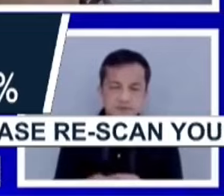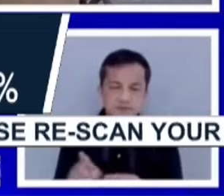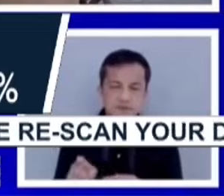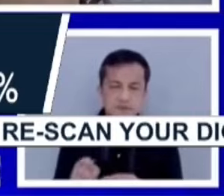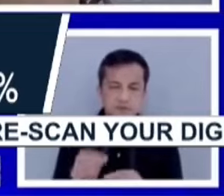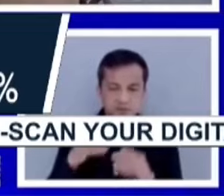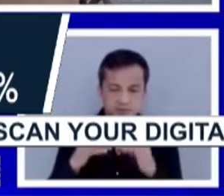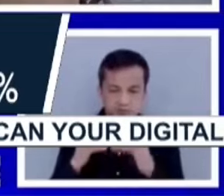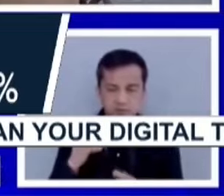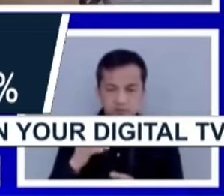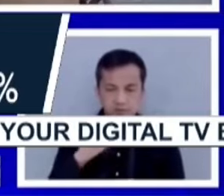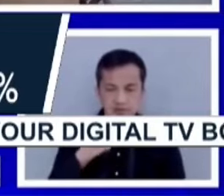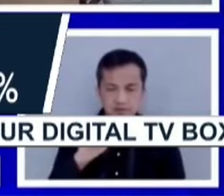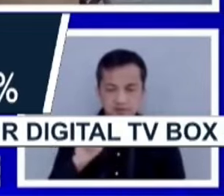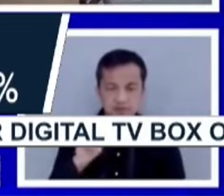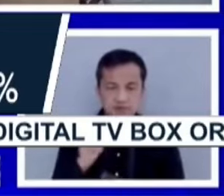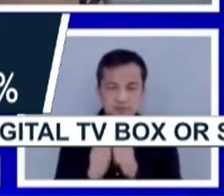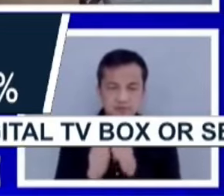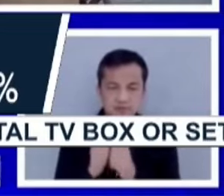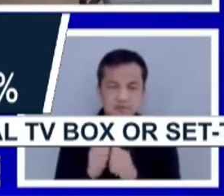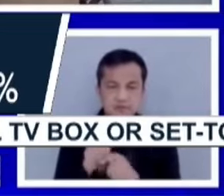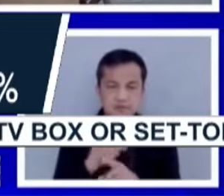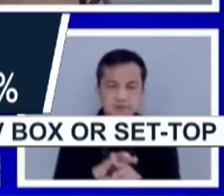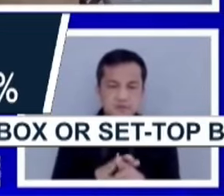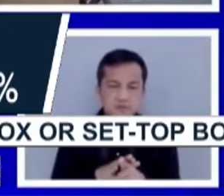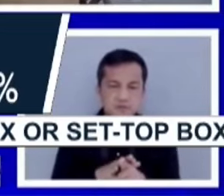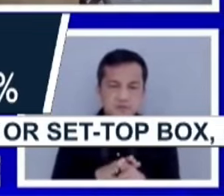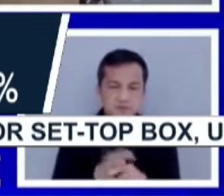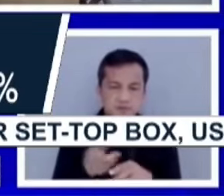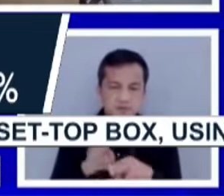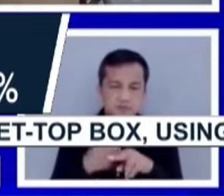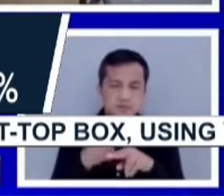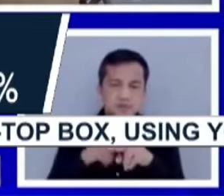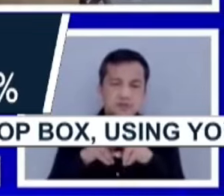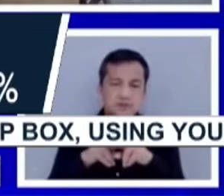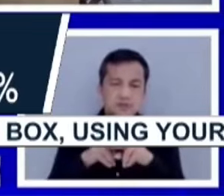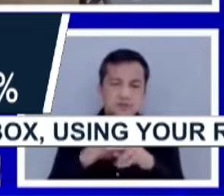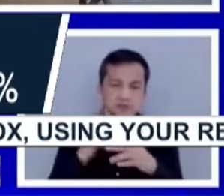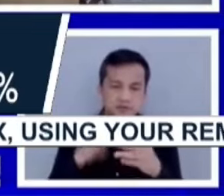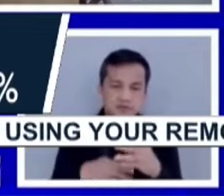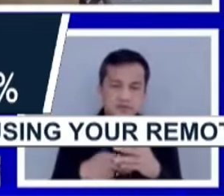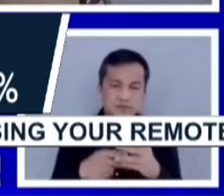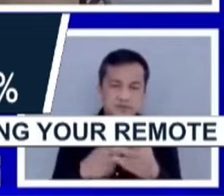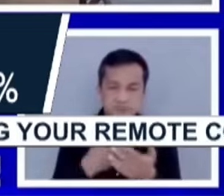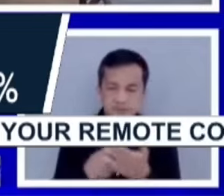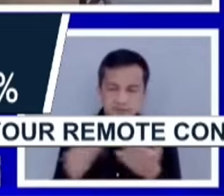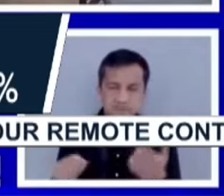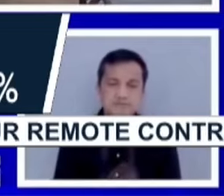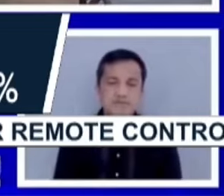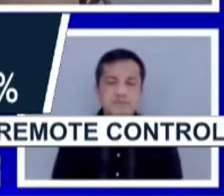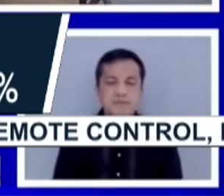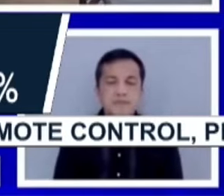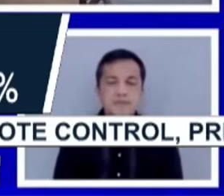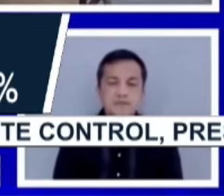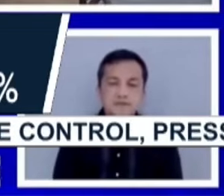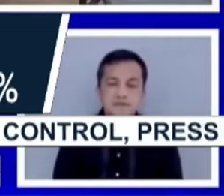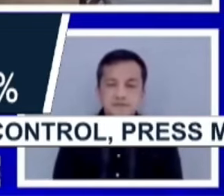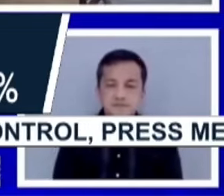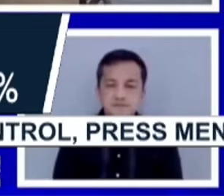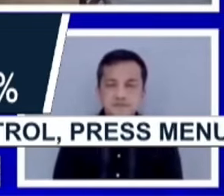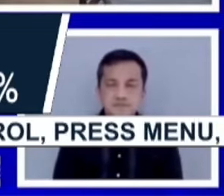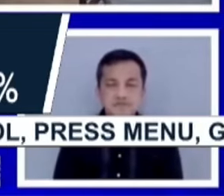yung inflation rate natin, ibig sabihin lang nun, bumagal yung pagtaas ng ating presyo ng mga bilihin. Pero kung